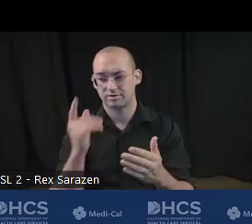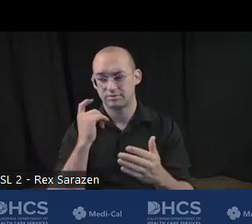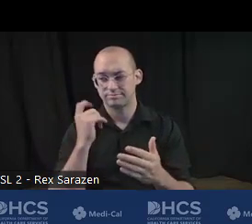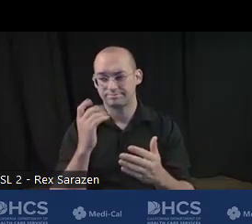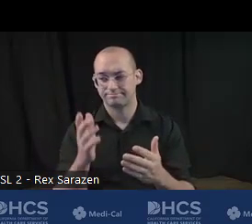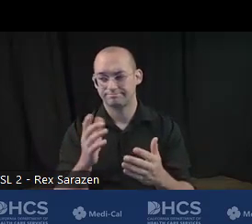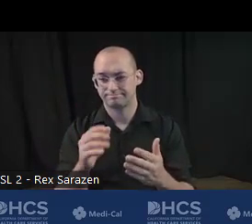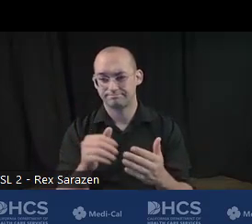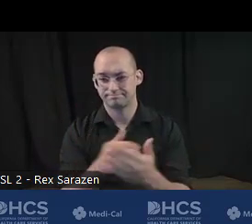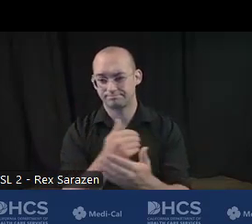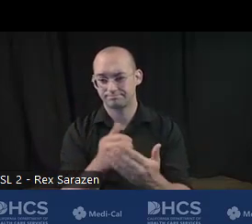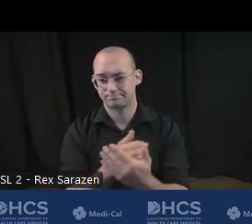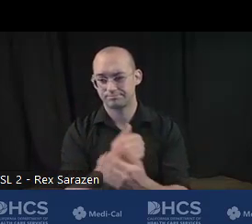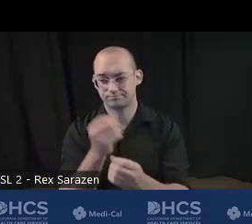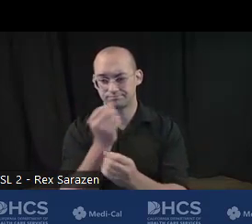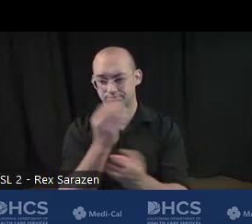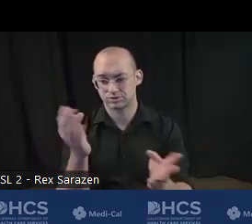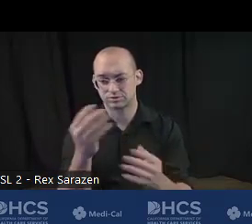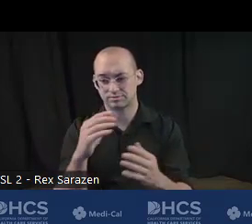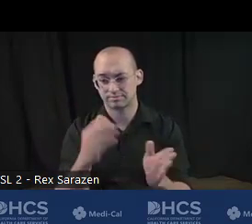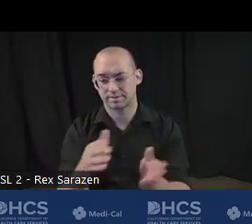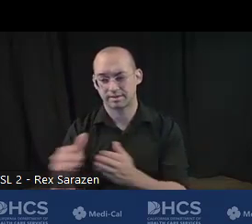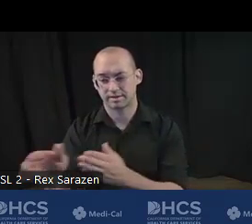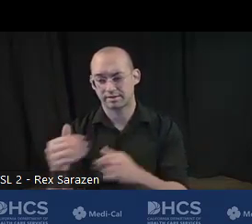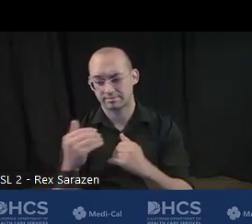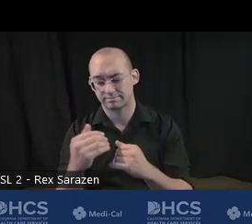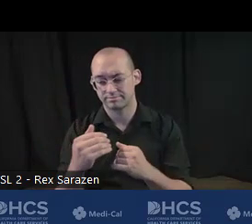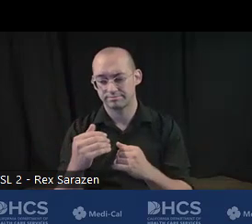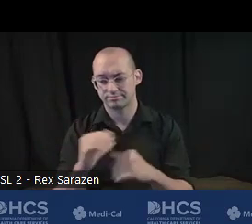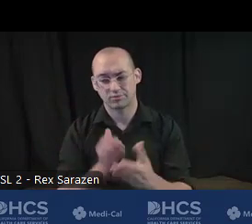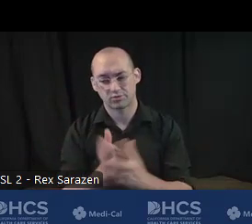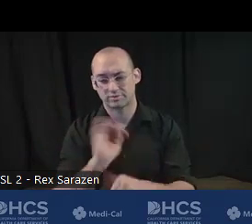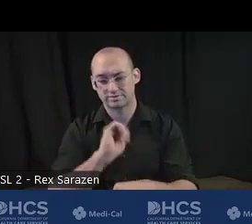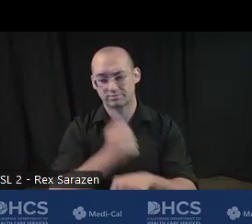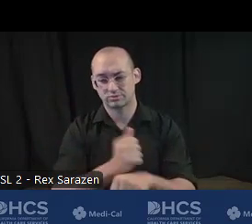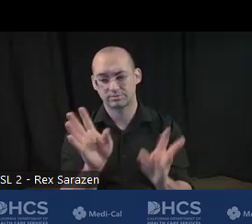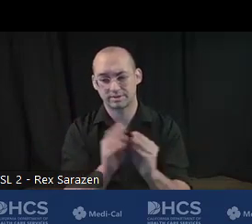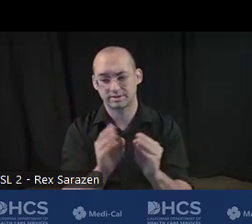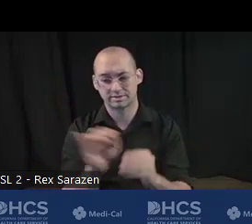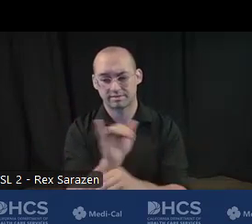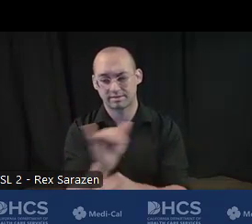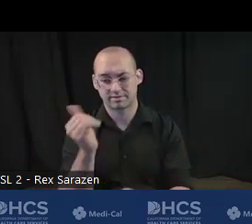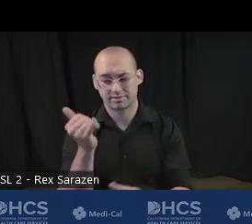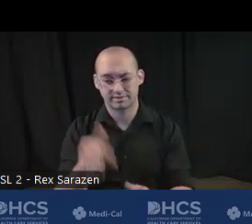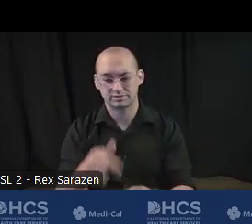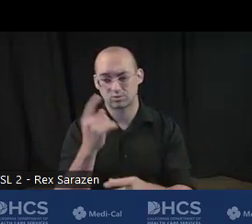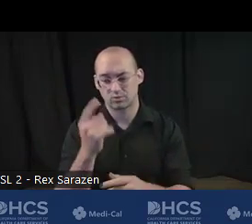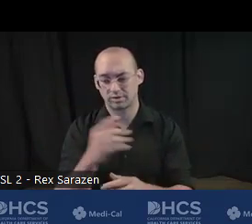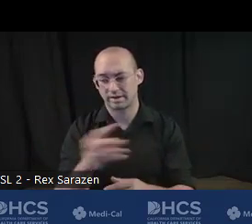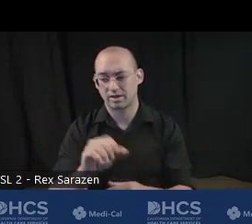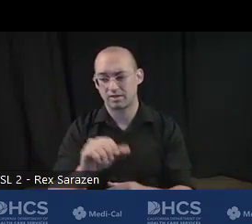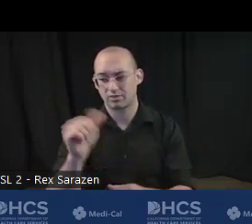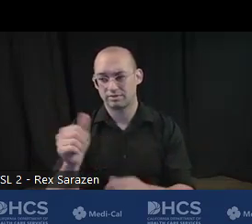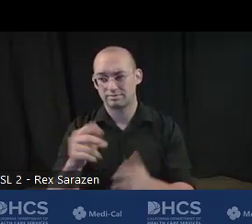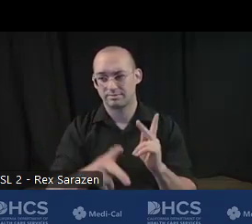HCBS managed care integration planning efforts during established meetings like this one, and other stakeholder